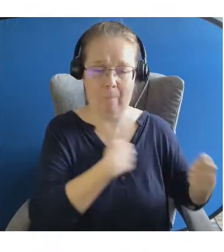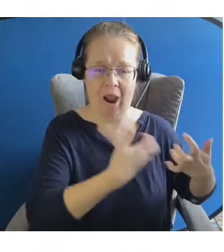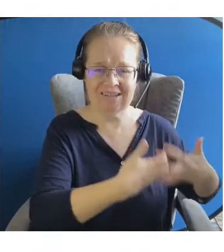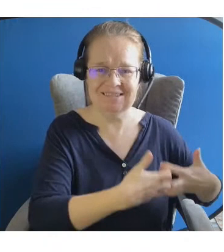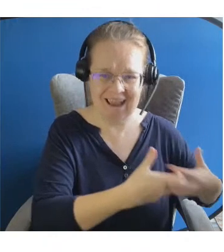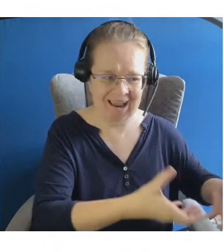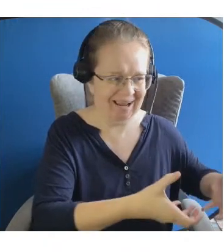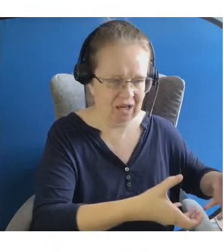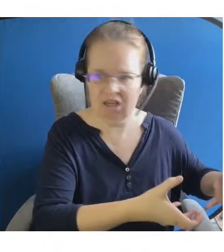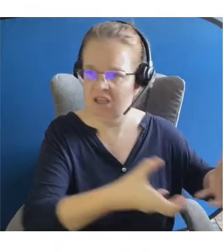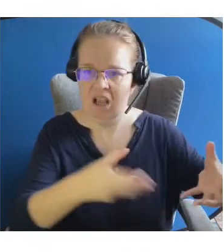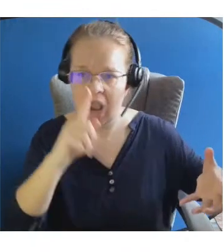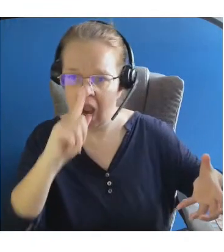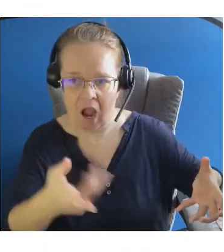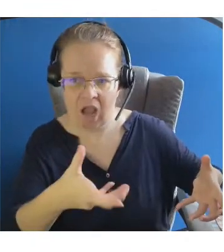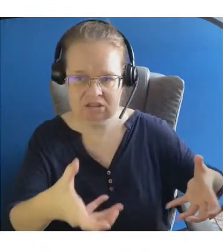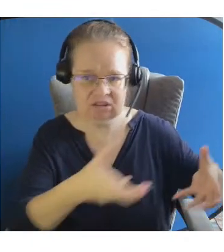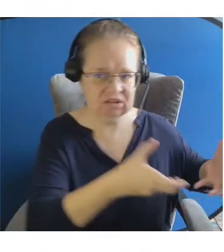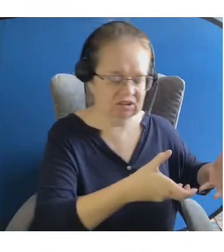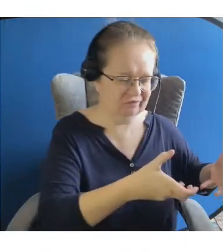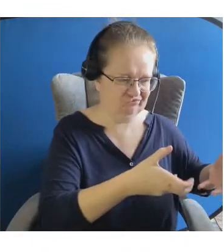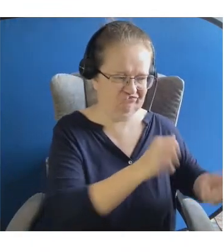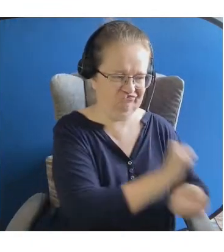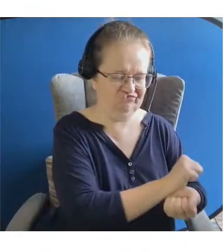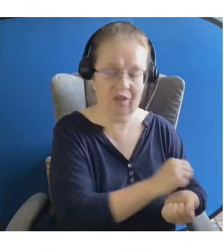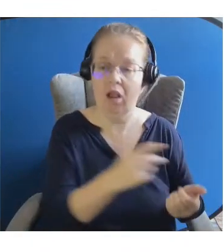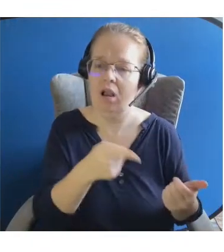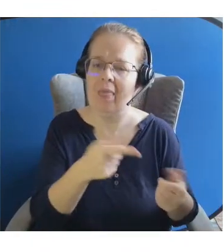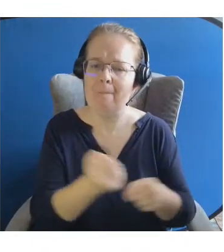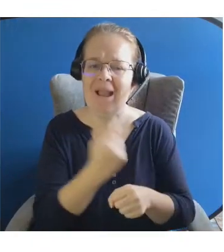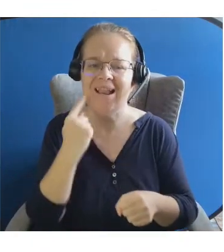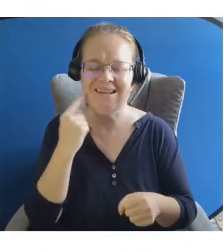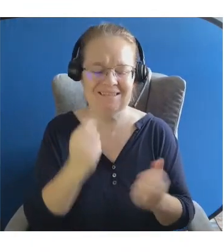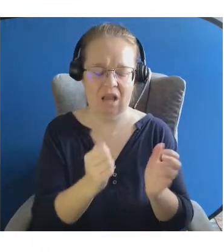make it a lot easier. It will also help join up